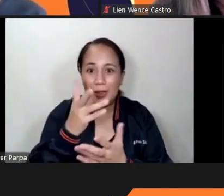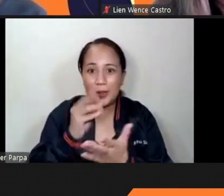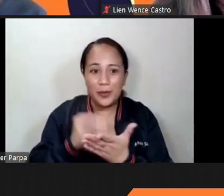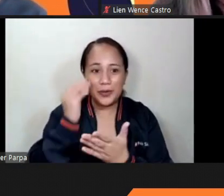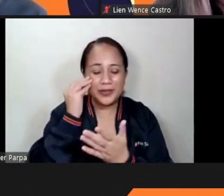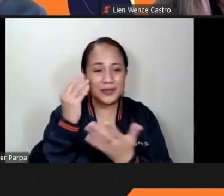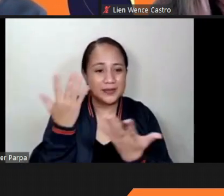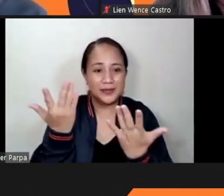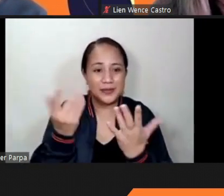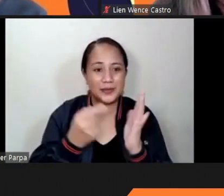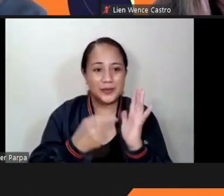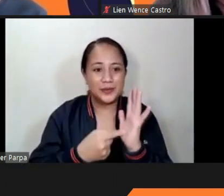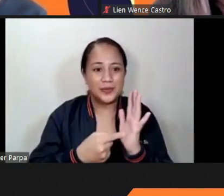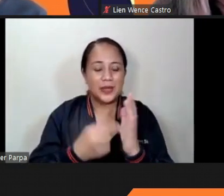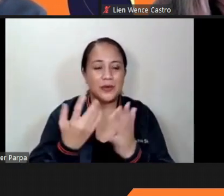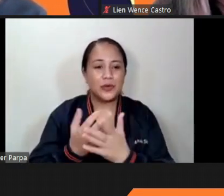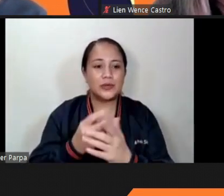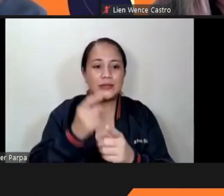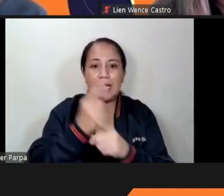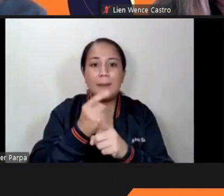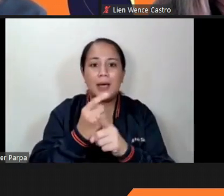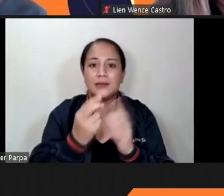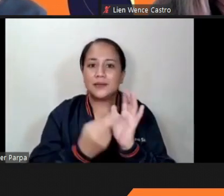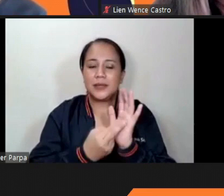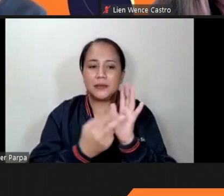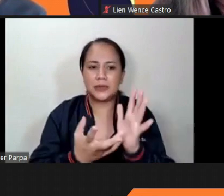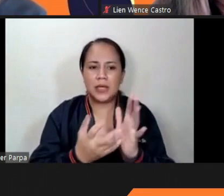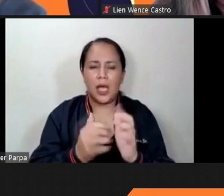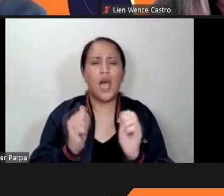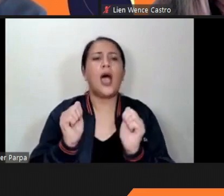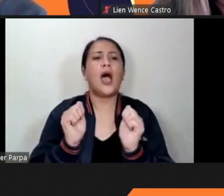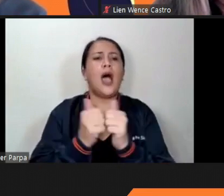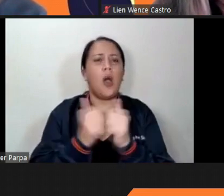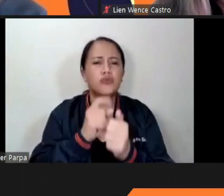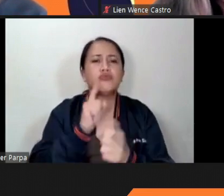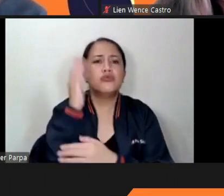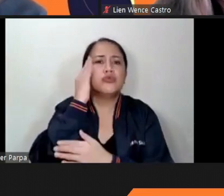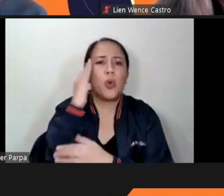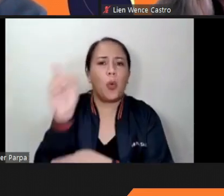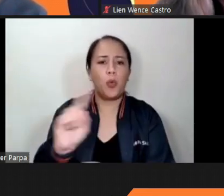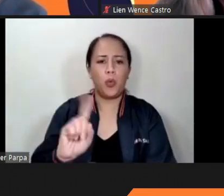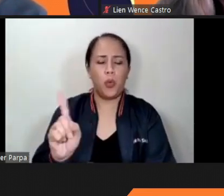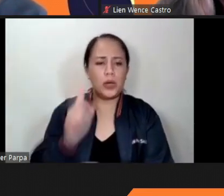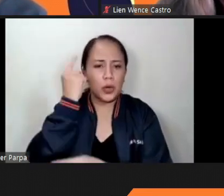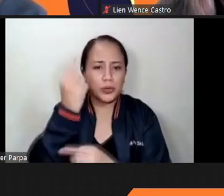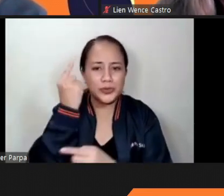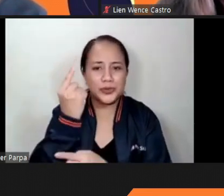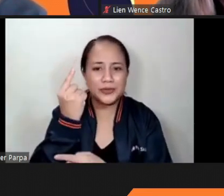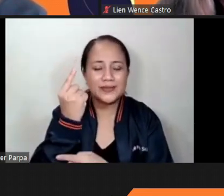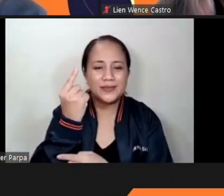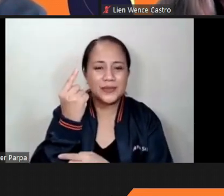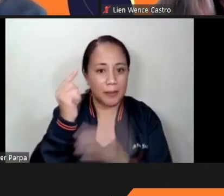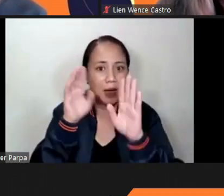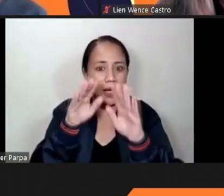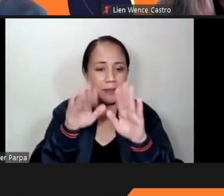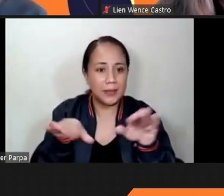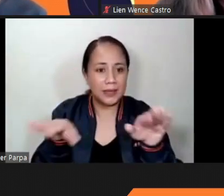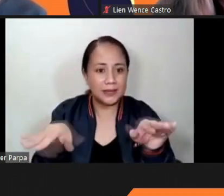was representation, like proper representation. Like paano mo nga naman talaga malalaman kung anong concerns nung